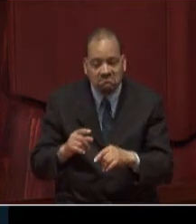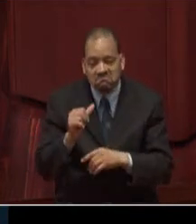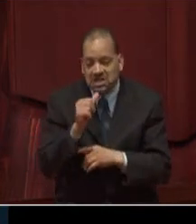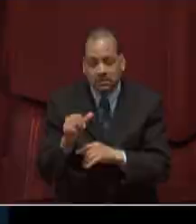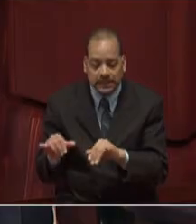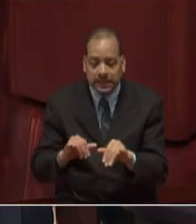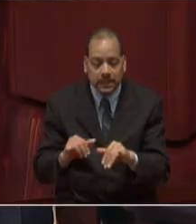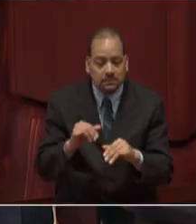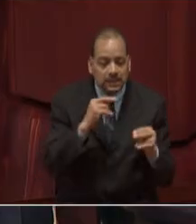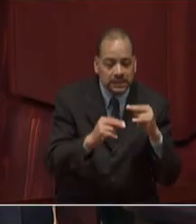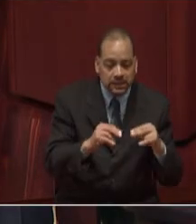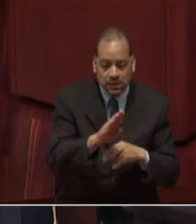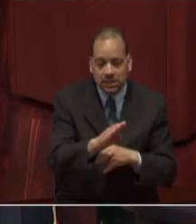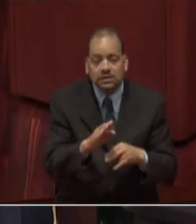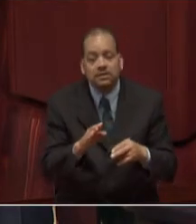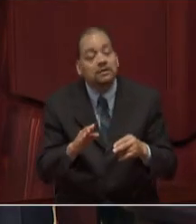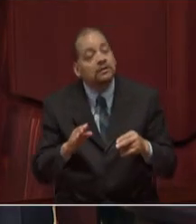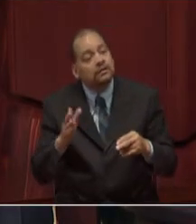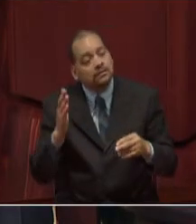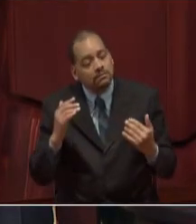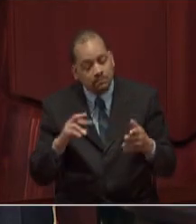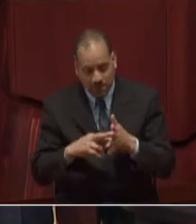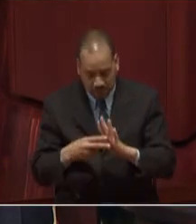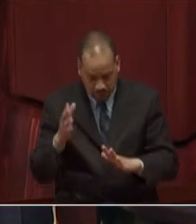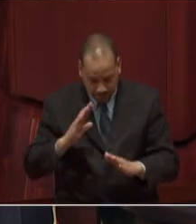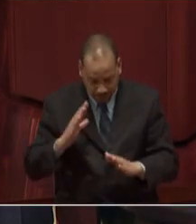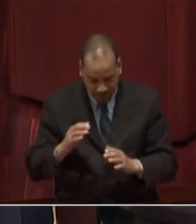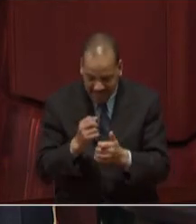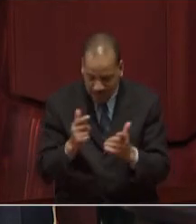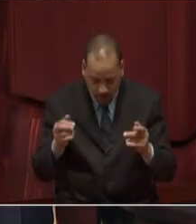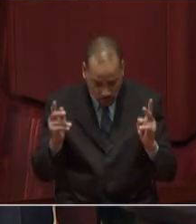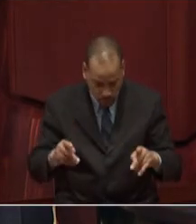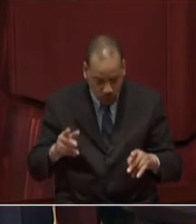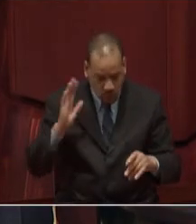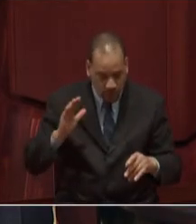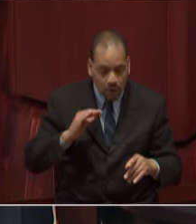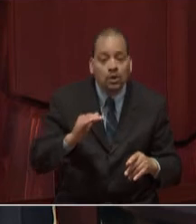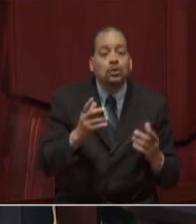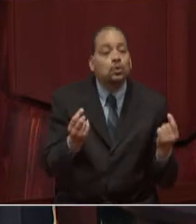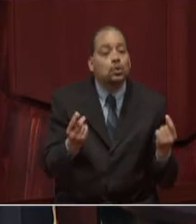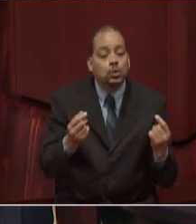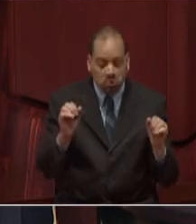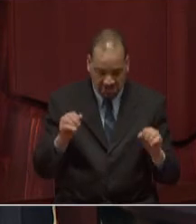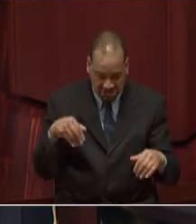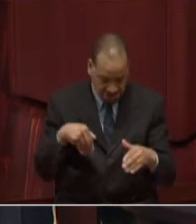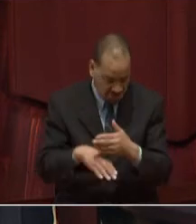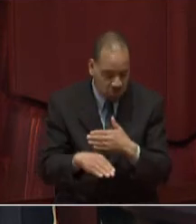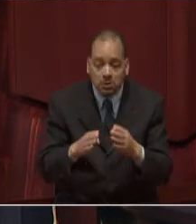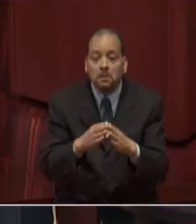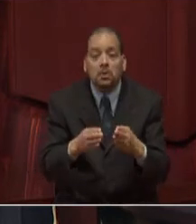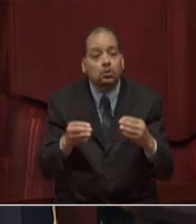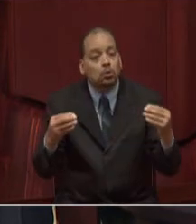to the bookstore and get a copy of the National Security Policy of the United States every year